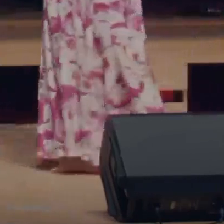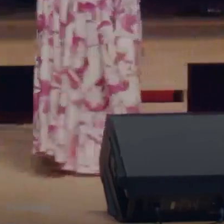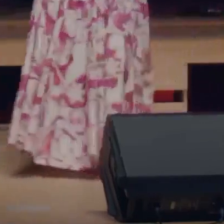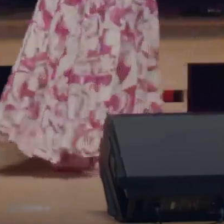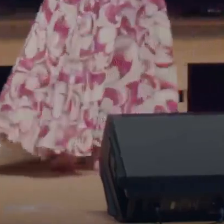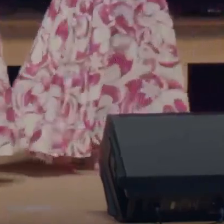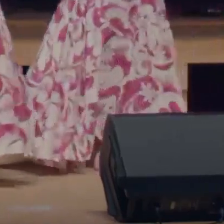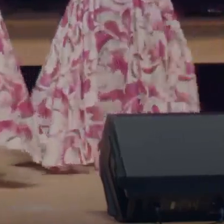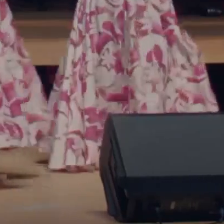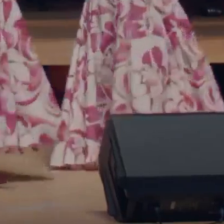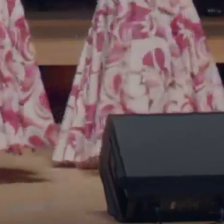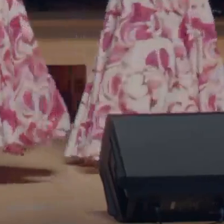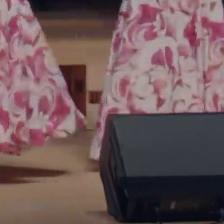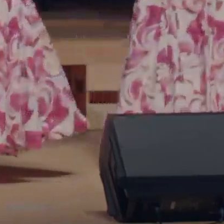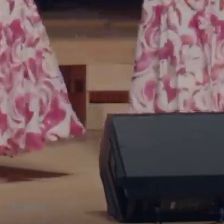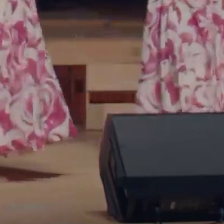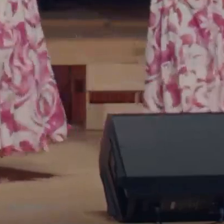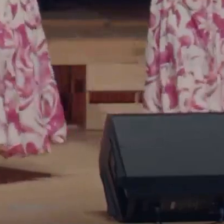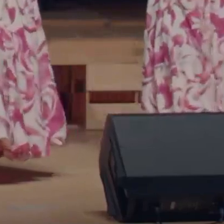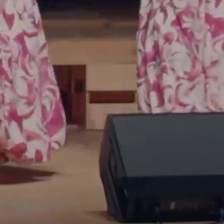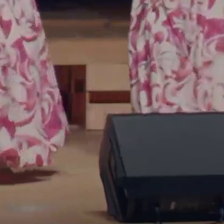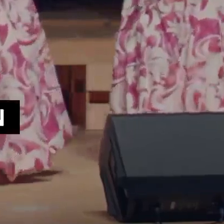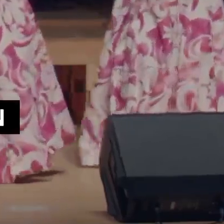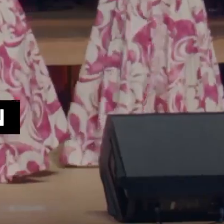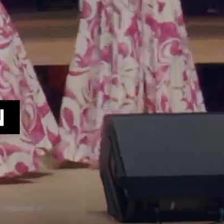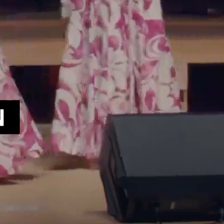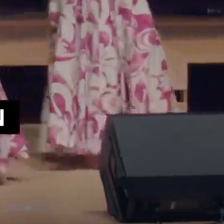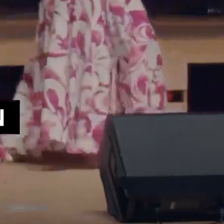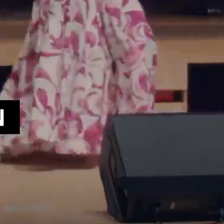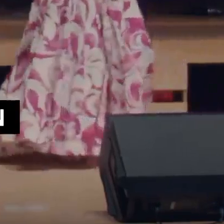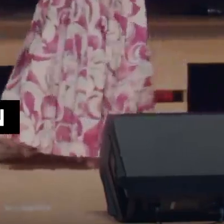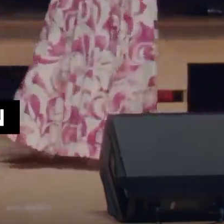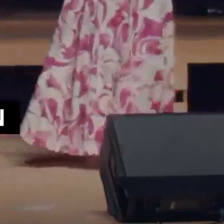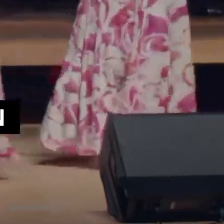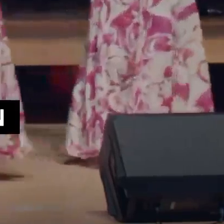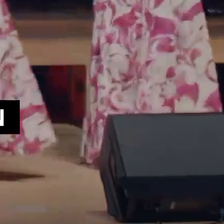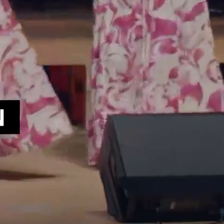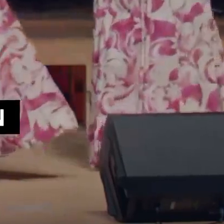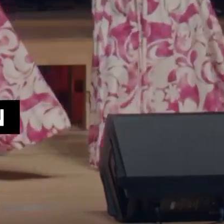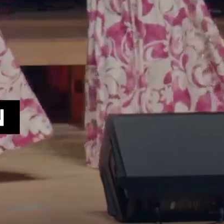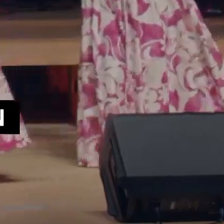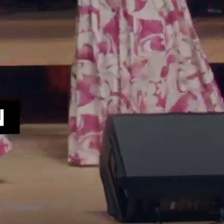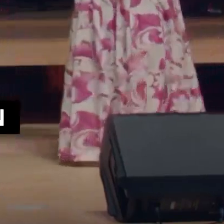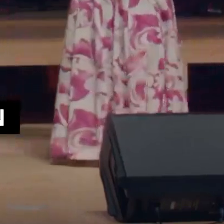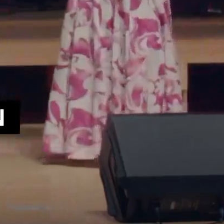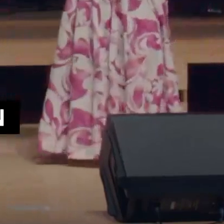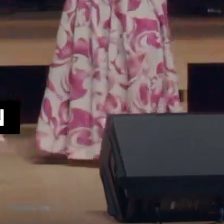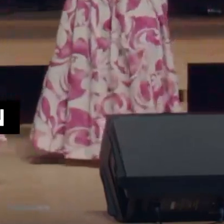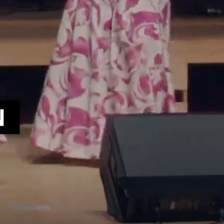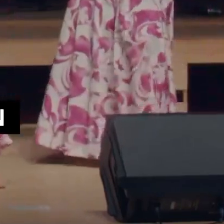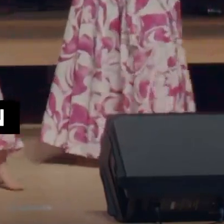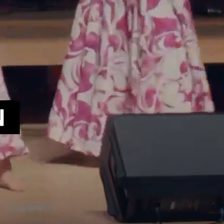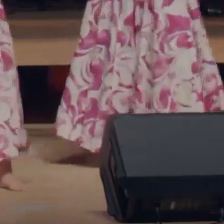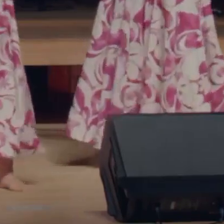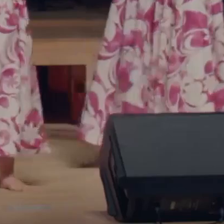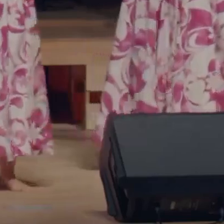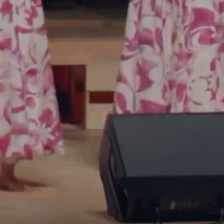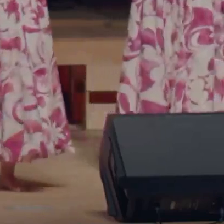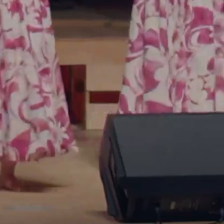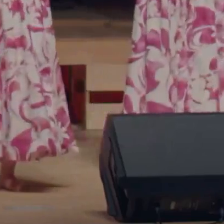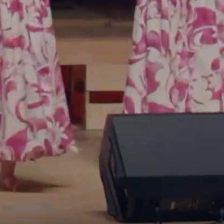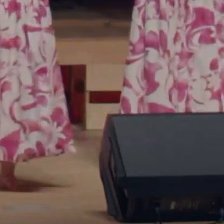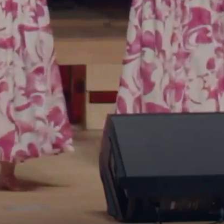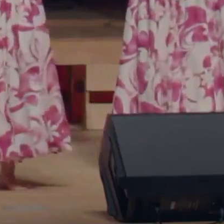words still ringing in my head. Three times before the break of morn,